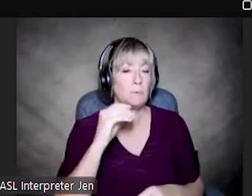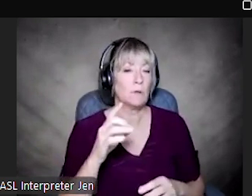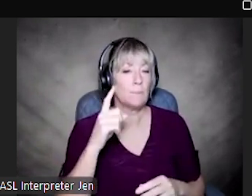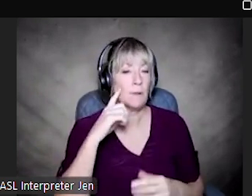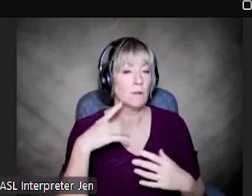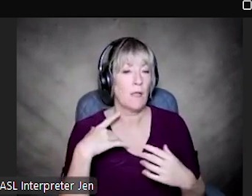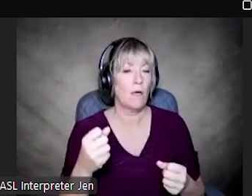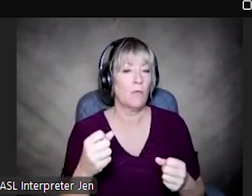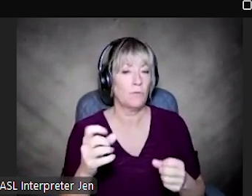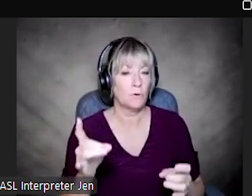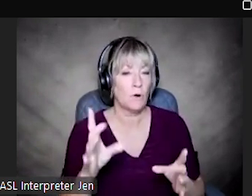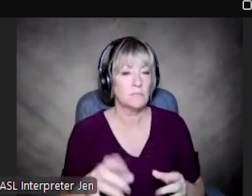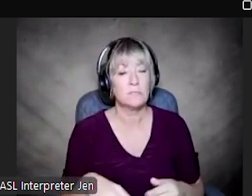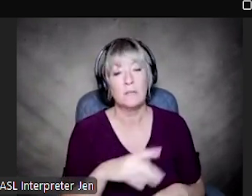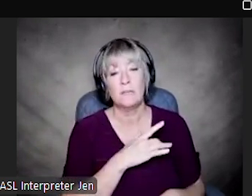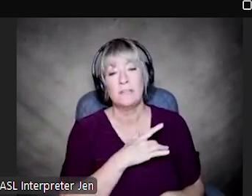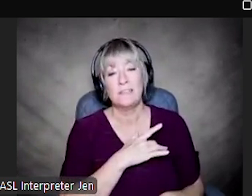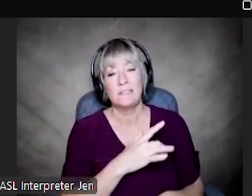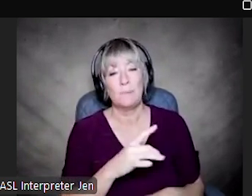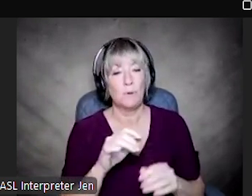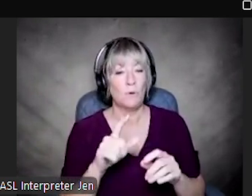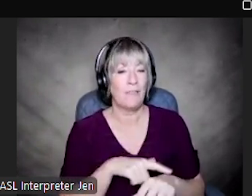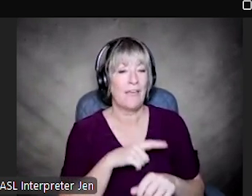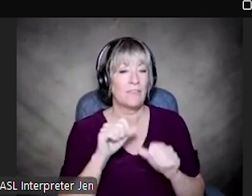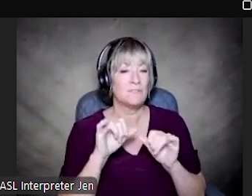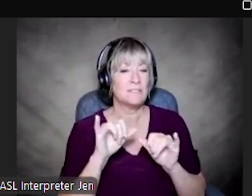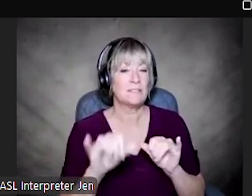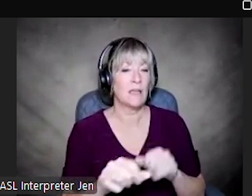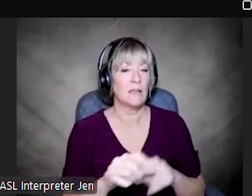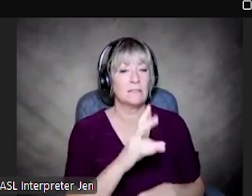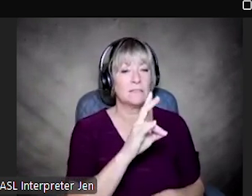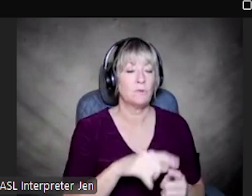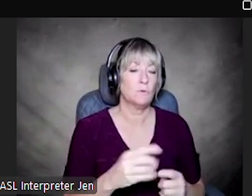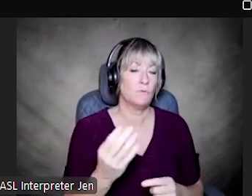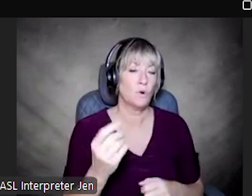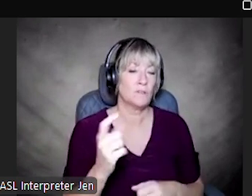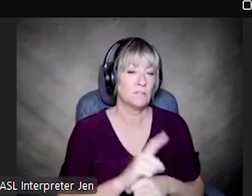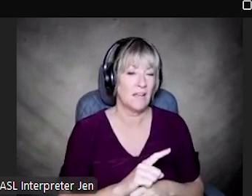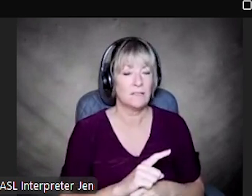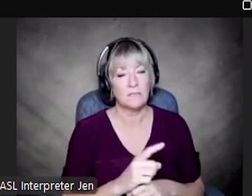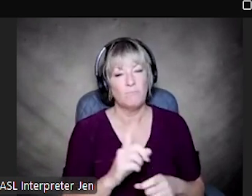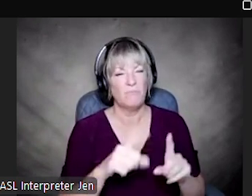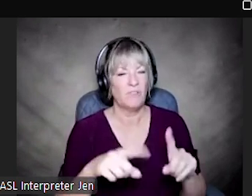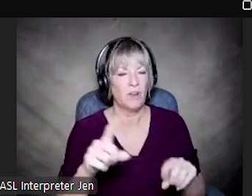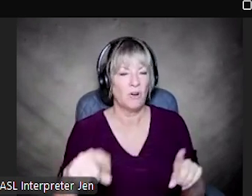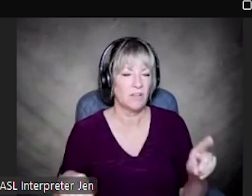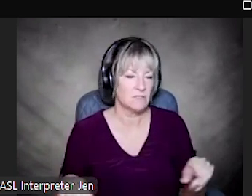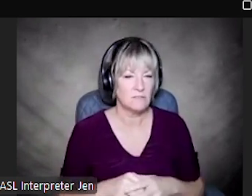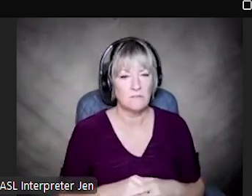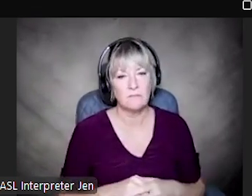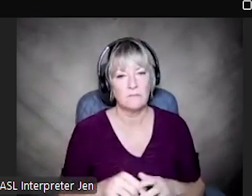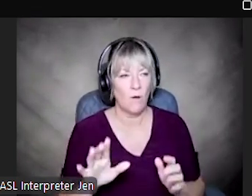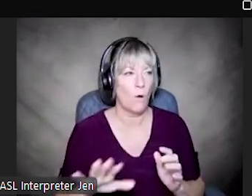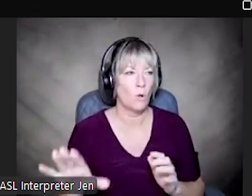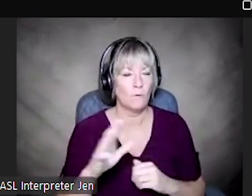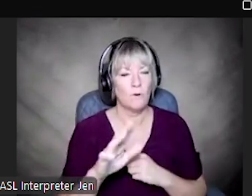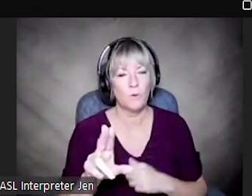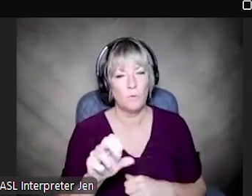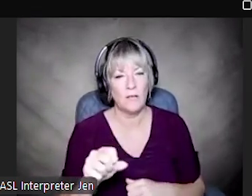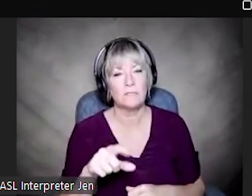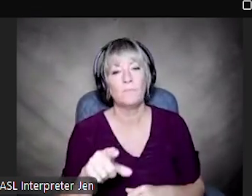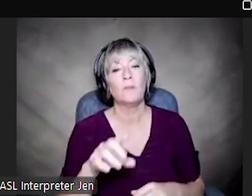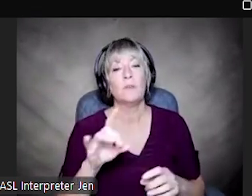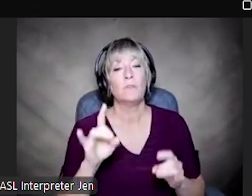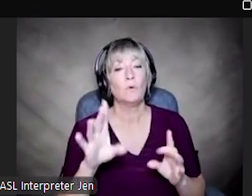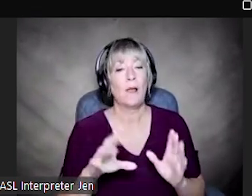crisis. The typical length of stay for this program is 7 to 14 days, though that varies across the country. This crisis